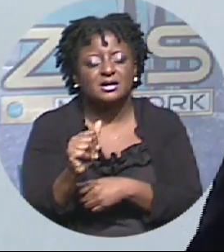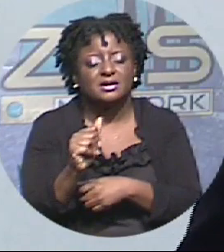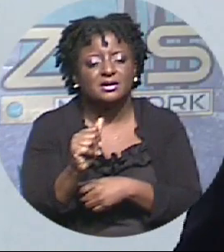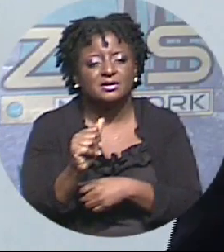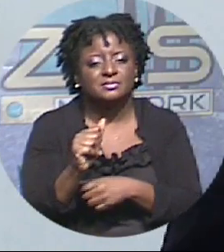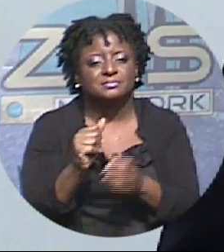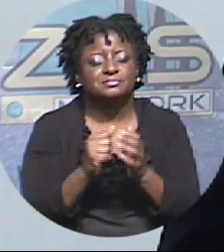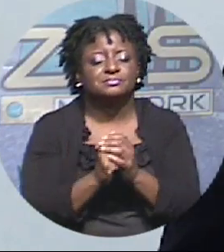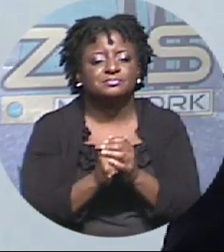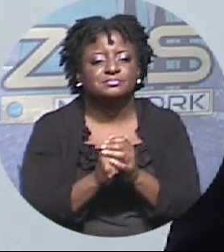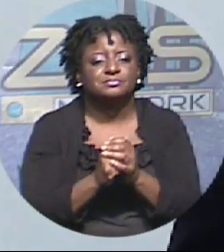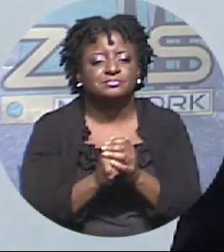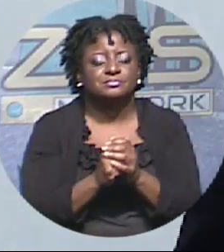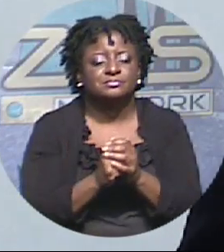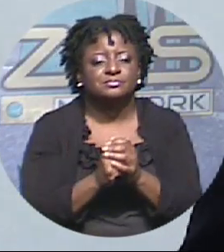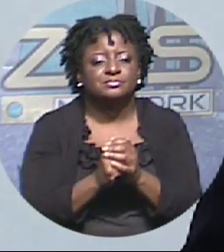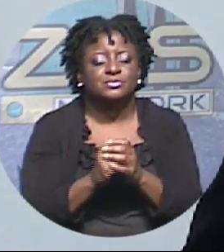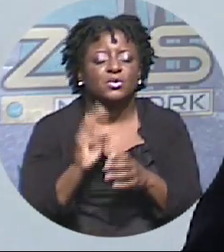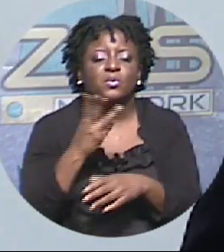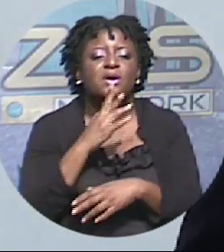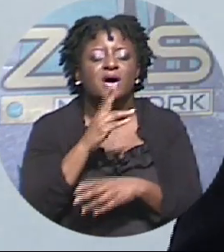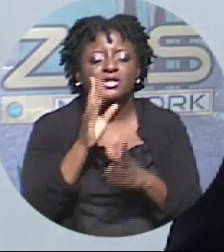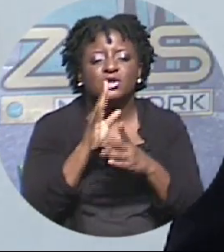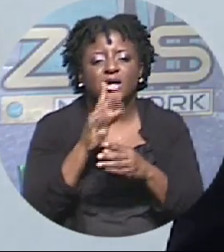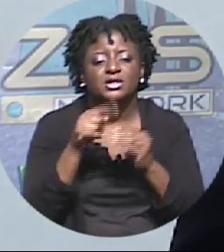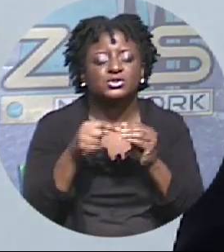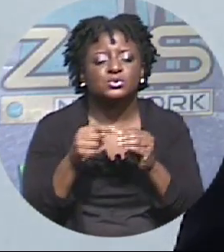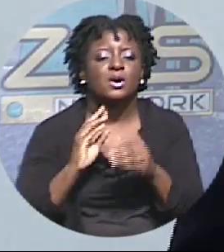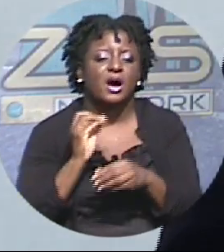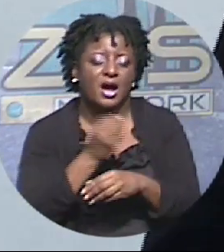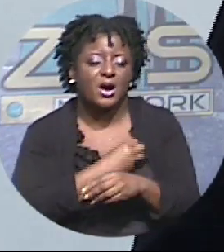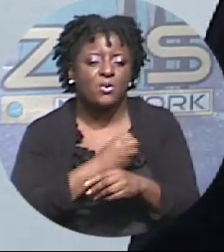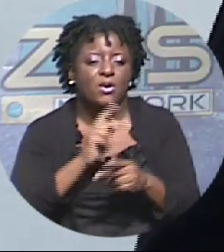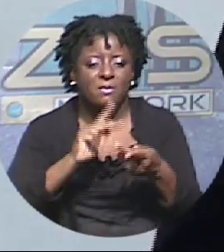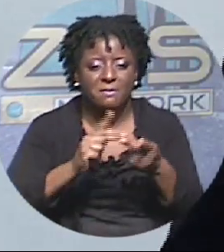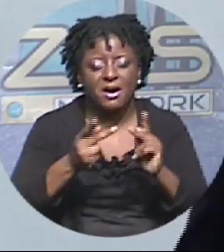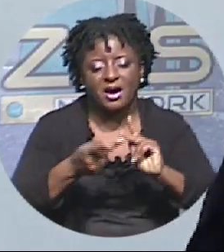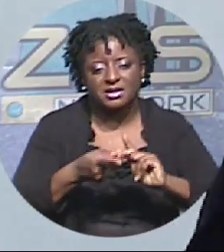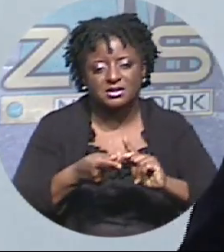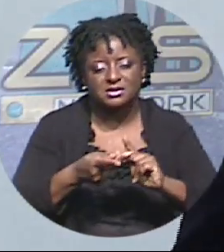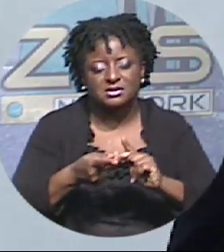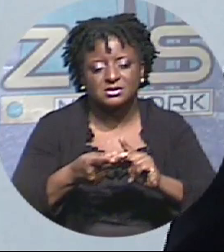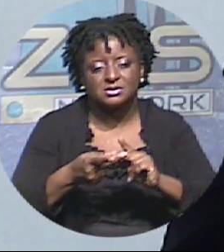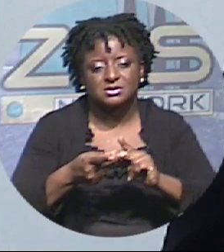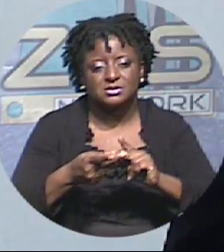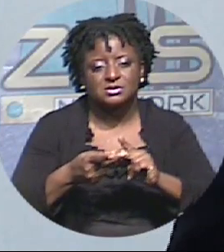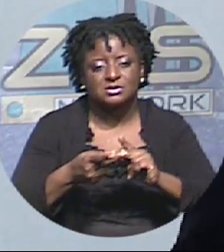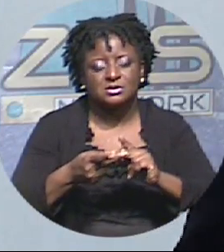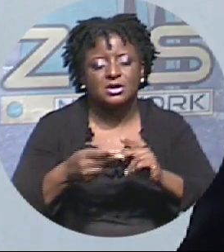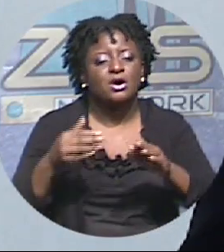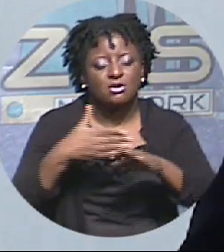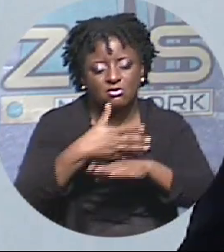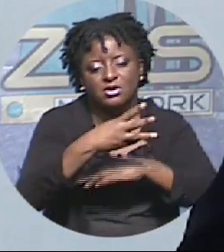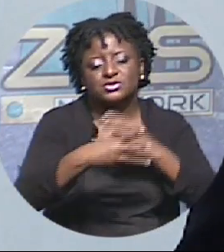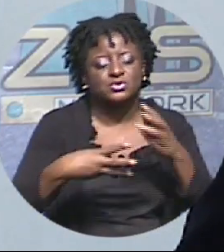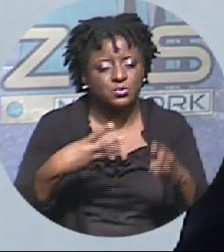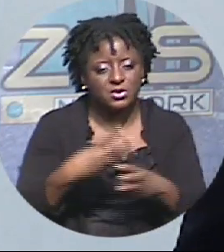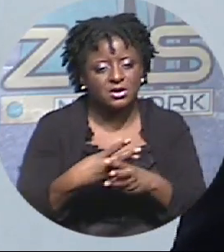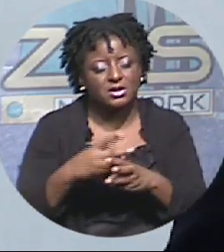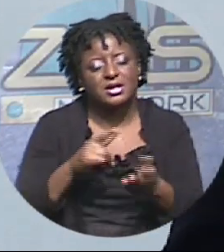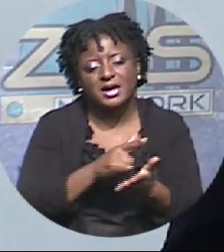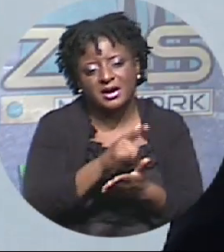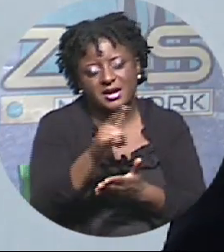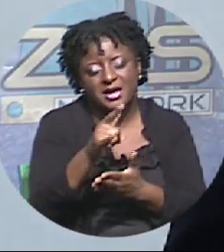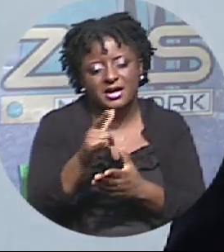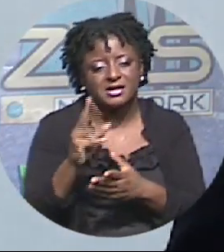marketing. We're talking to our partners all over the world. We're talking to the airlines. We're talking to the cruise lines. We're getting the information out as best we